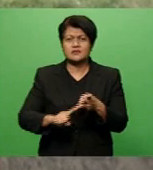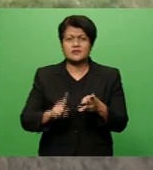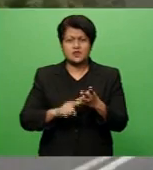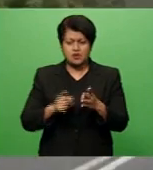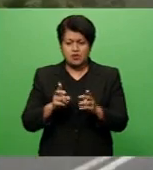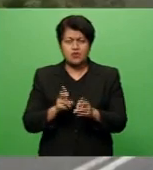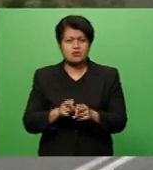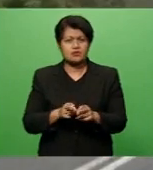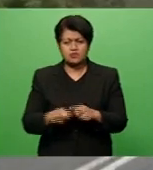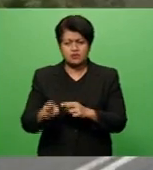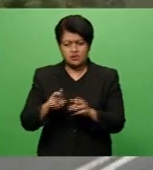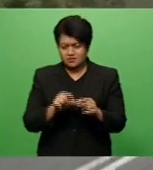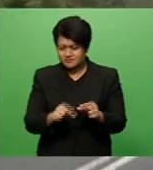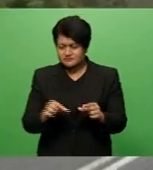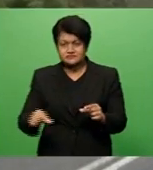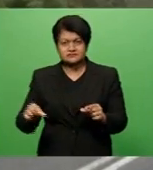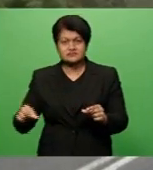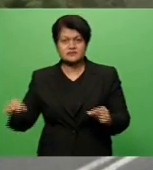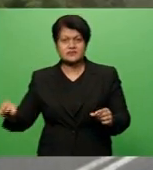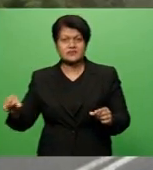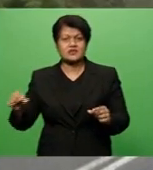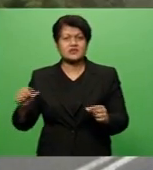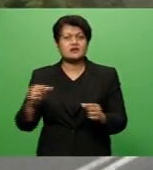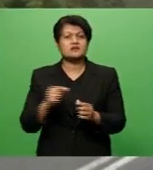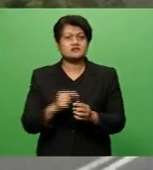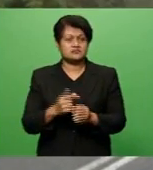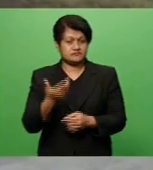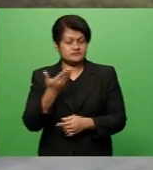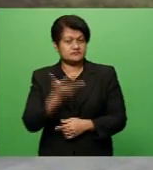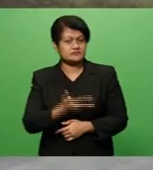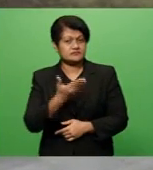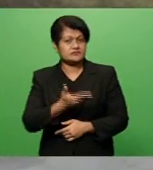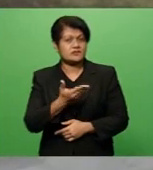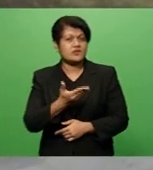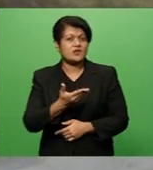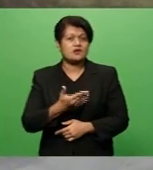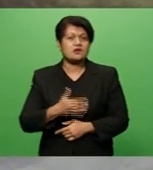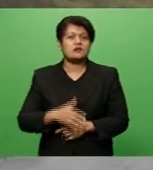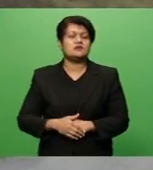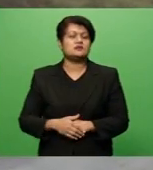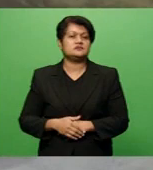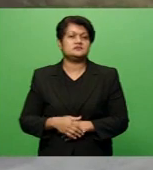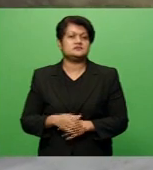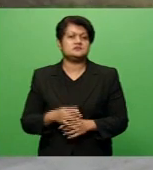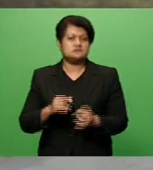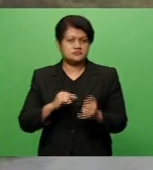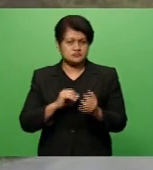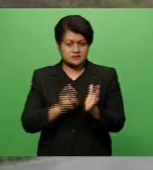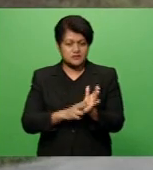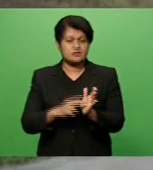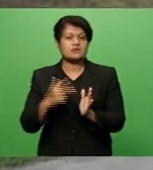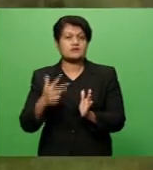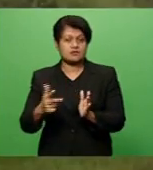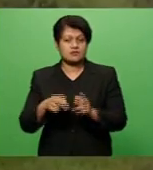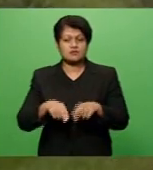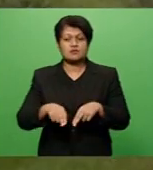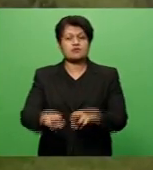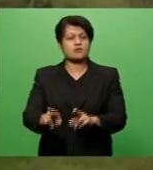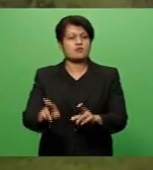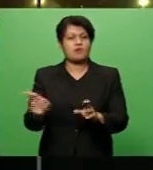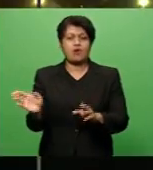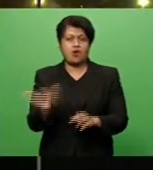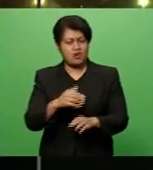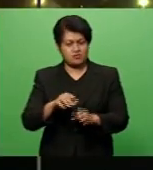Road, Tambia, Transinsular Road before Vunivesi Bridge and Somosomo Senganga on Nambawalu Road also have